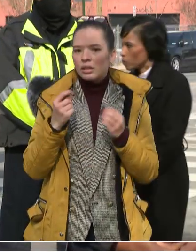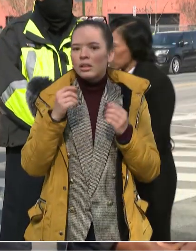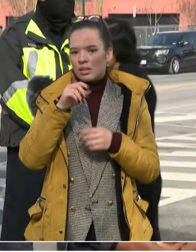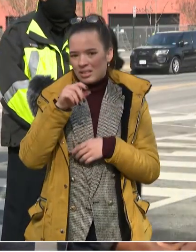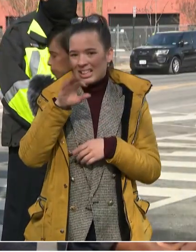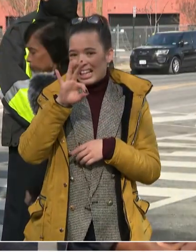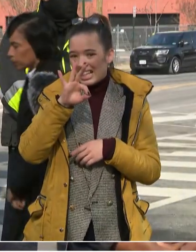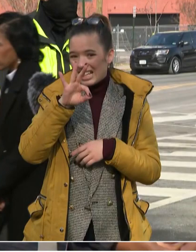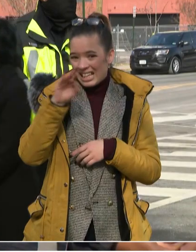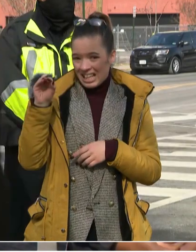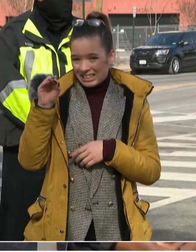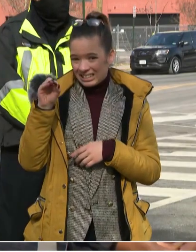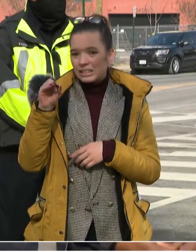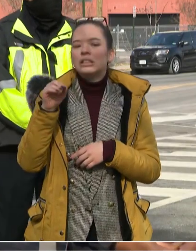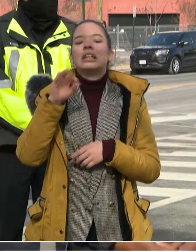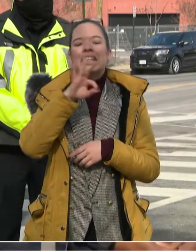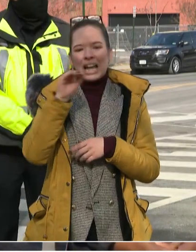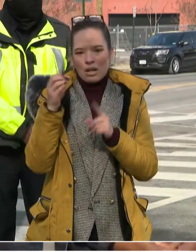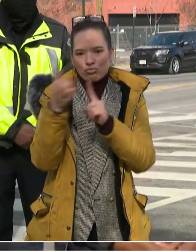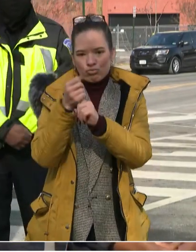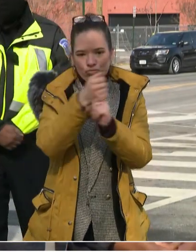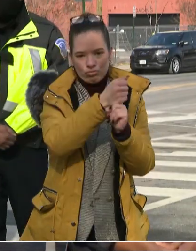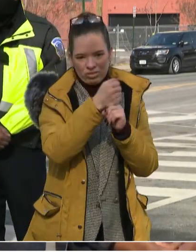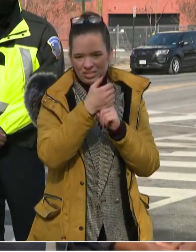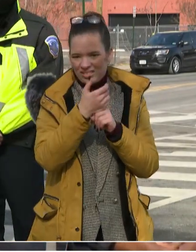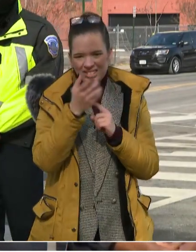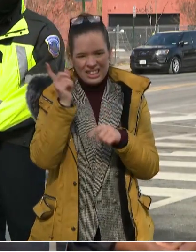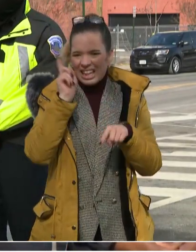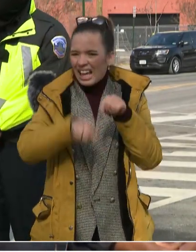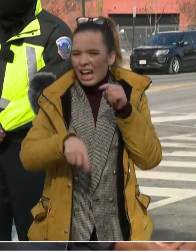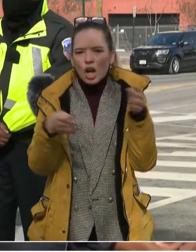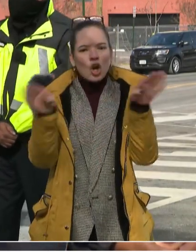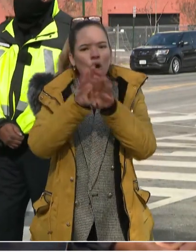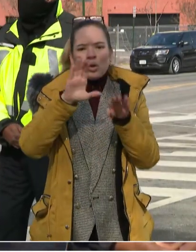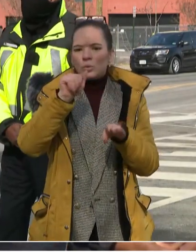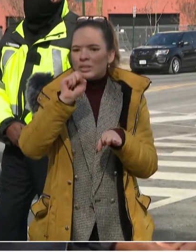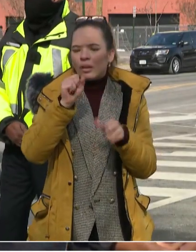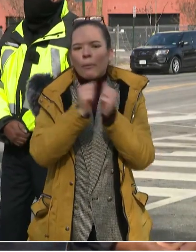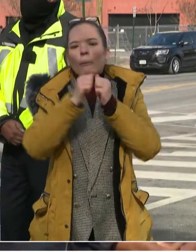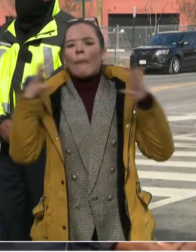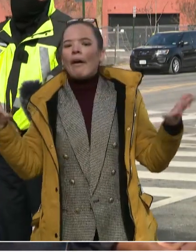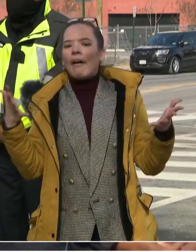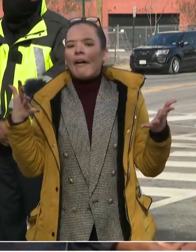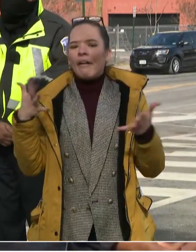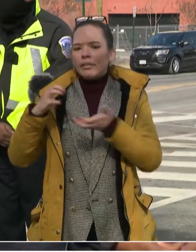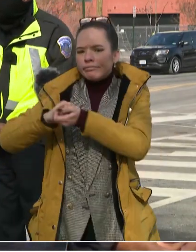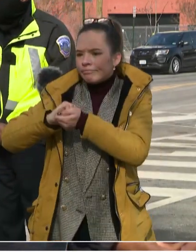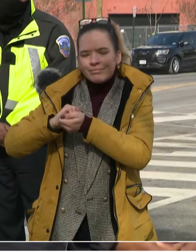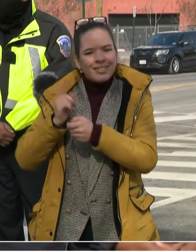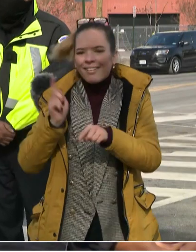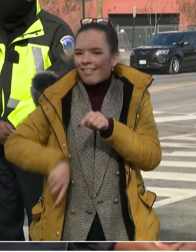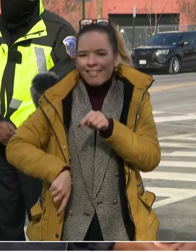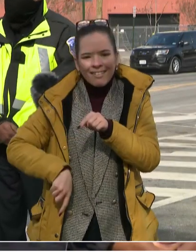unit could not close this many cases without a strong relationship with our partners at DC Police.